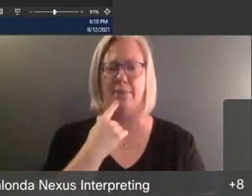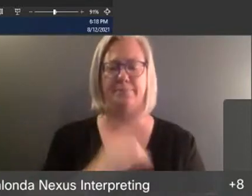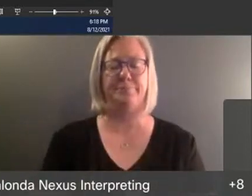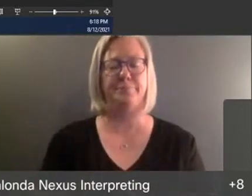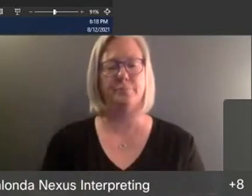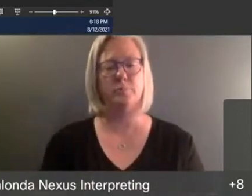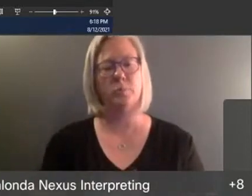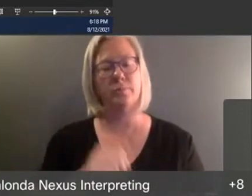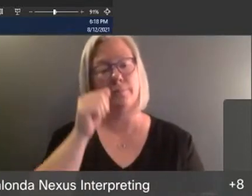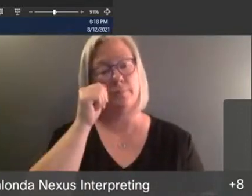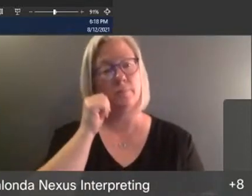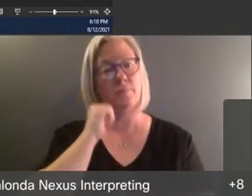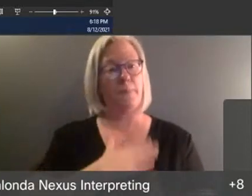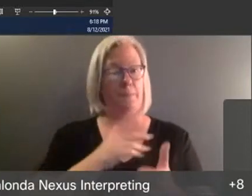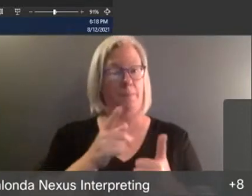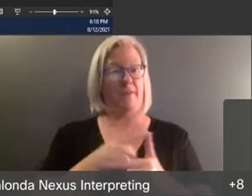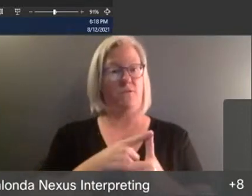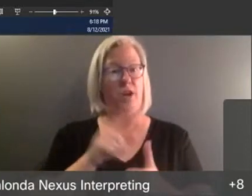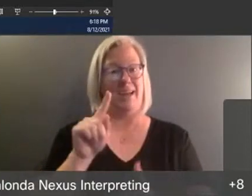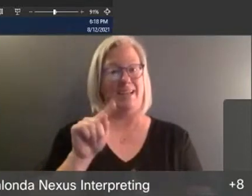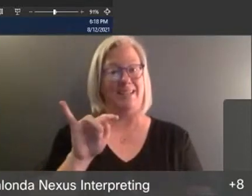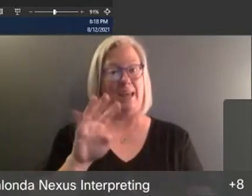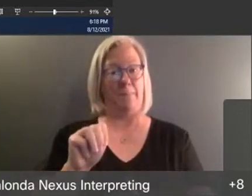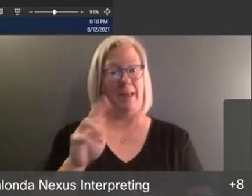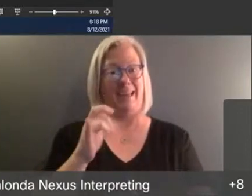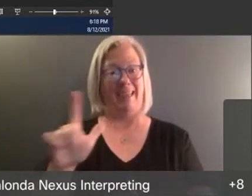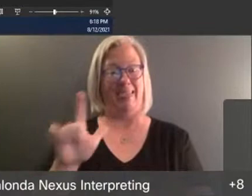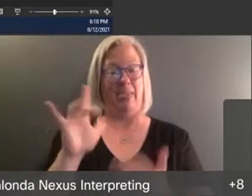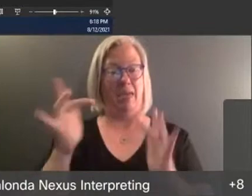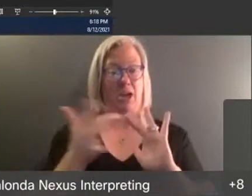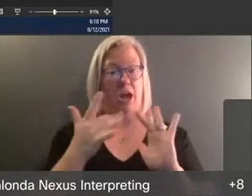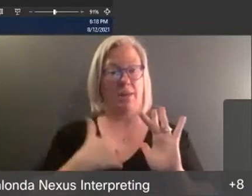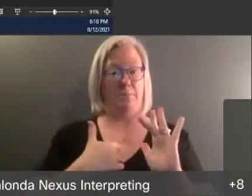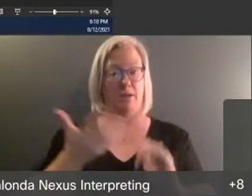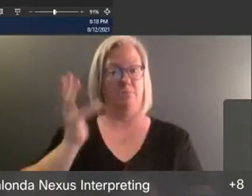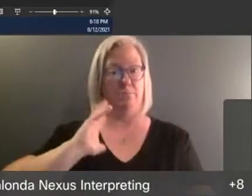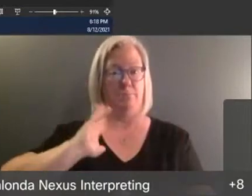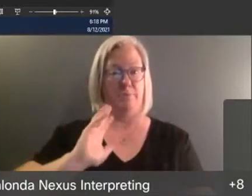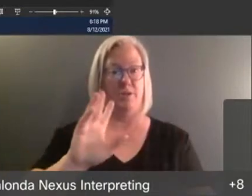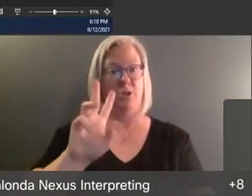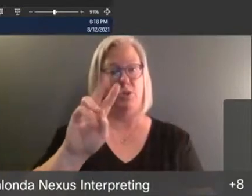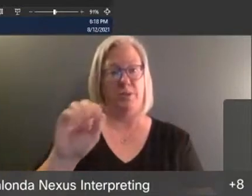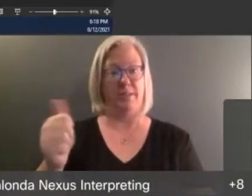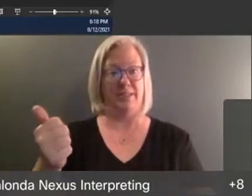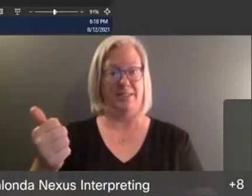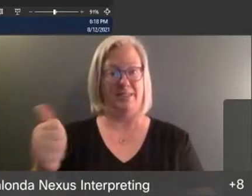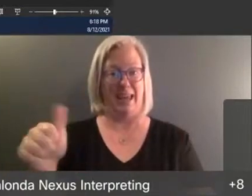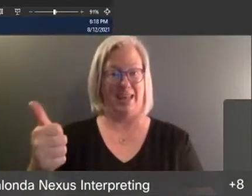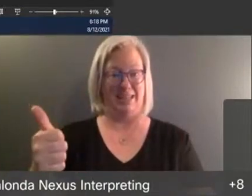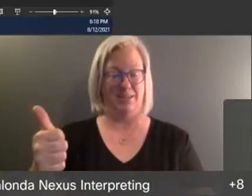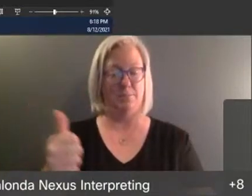So my friend Tim Hillscamp contacted me back in 2010, and he said,